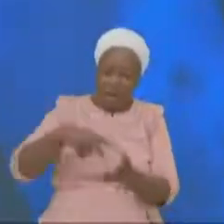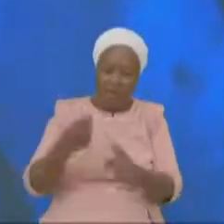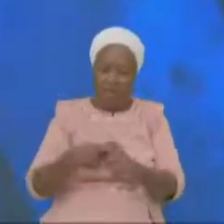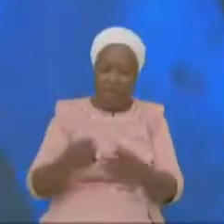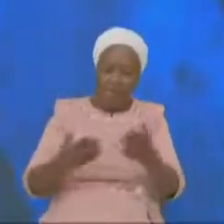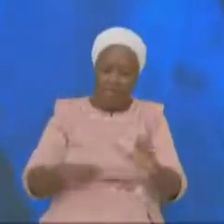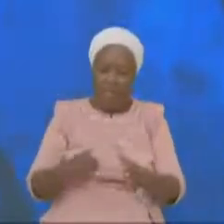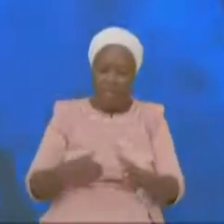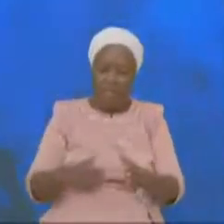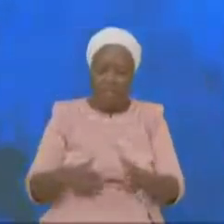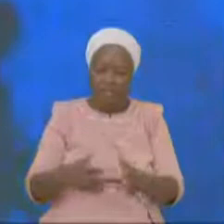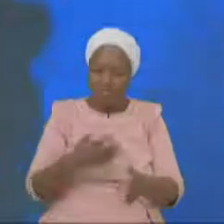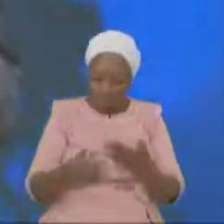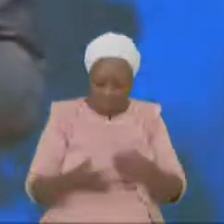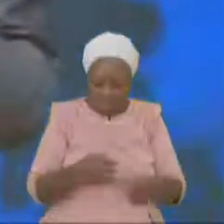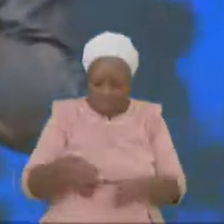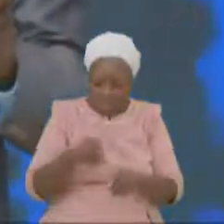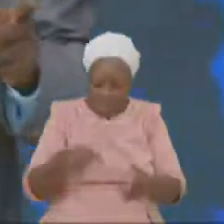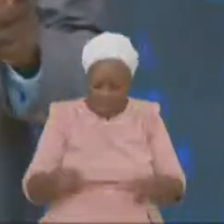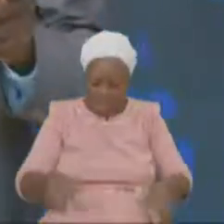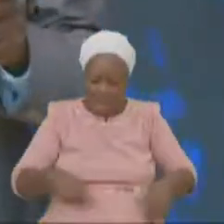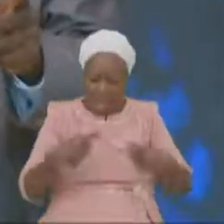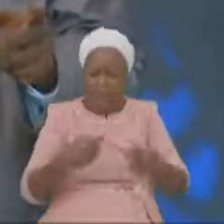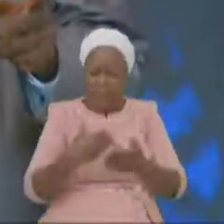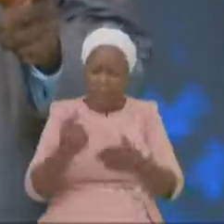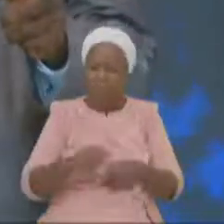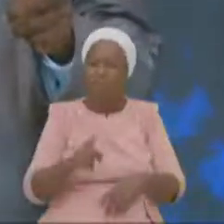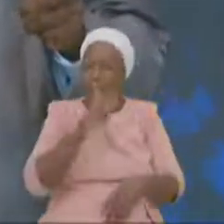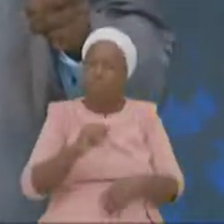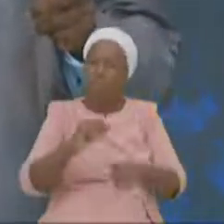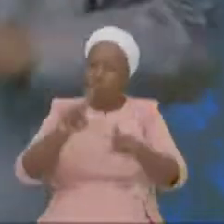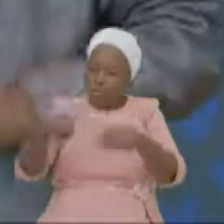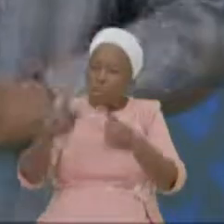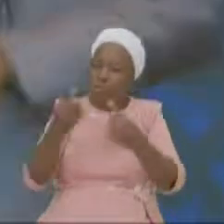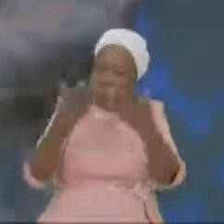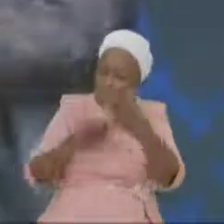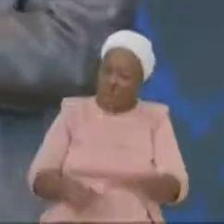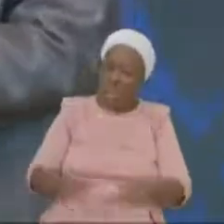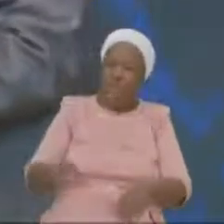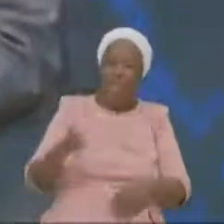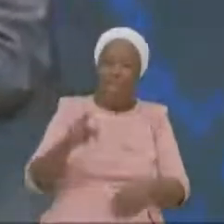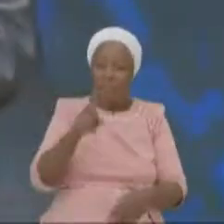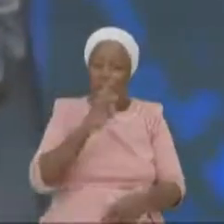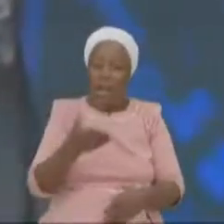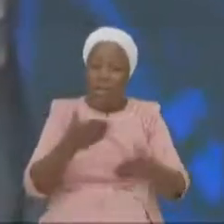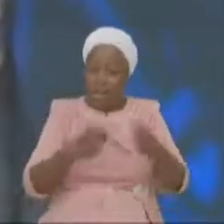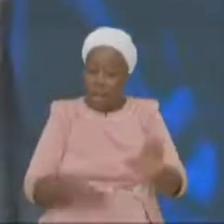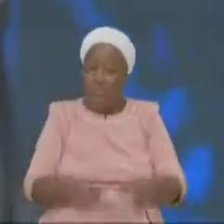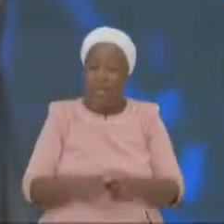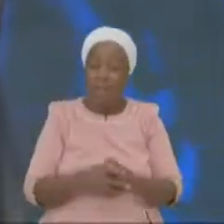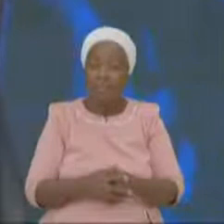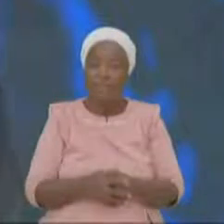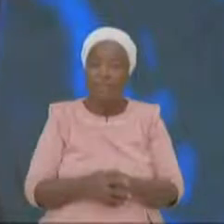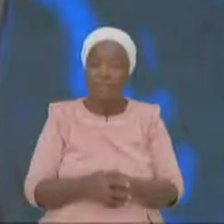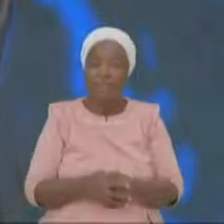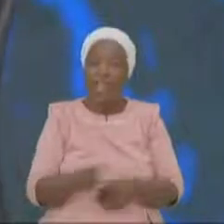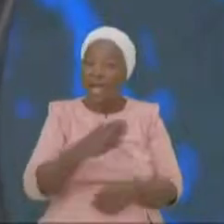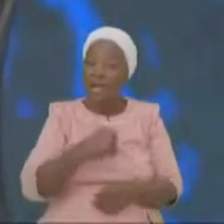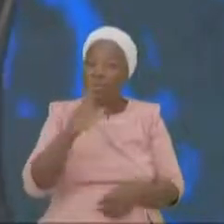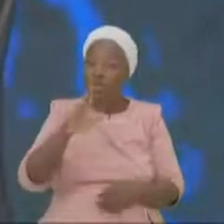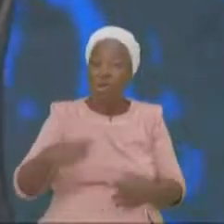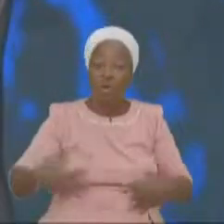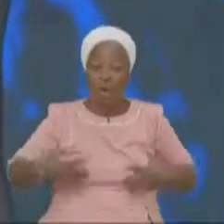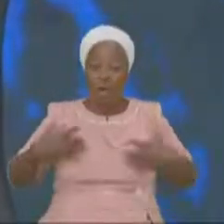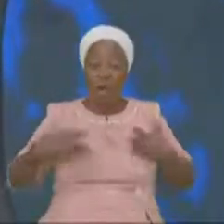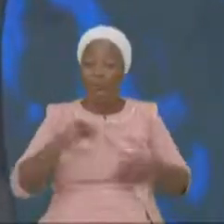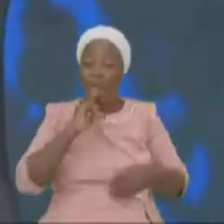this life, before you actually go to die, you are dead. And your life